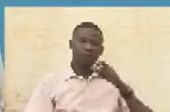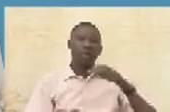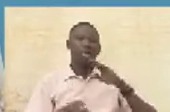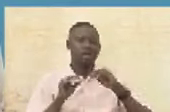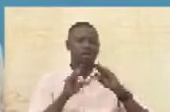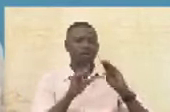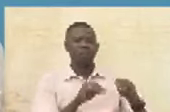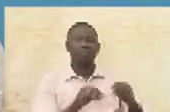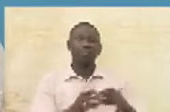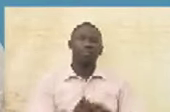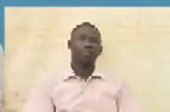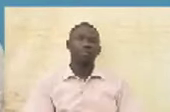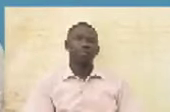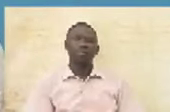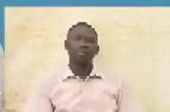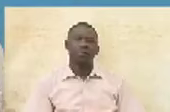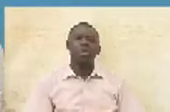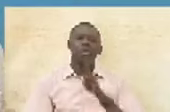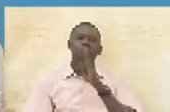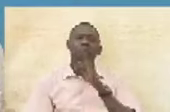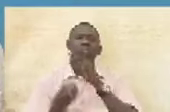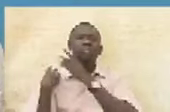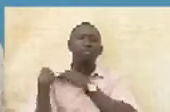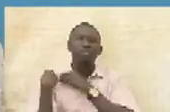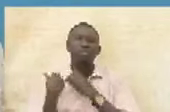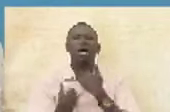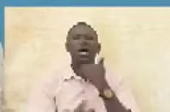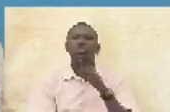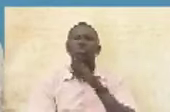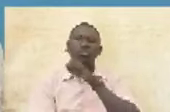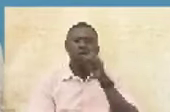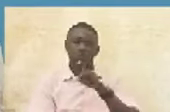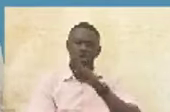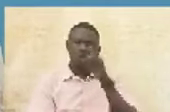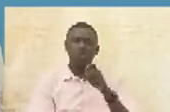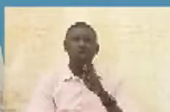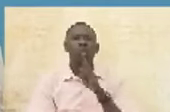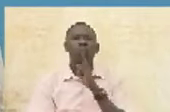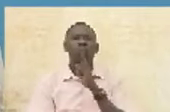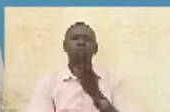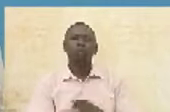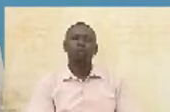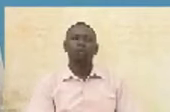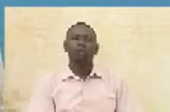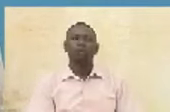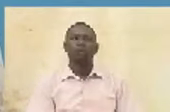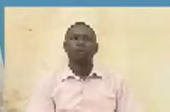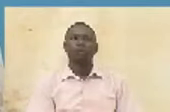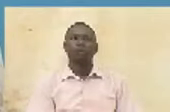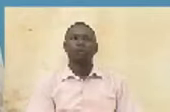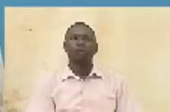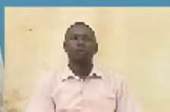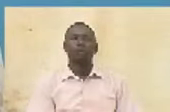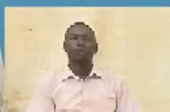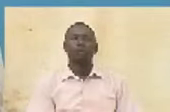Who was doing this questioning? Jumaale ben nyininkaro ke kanu. Womaliano le kanyininkani sojaro.